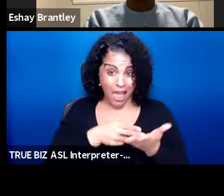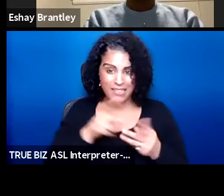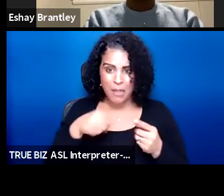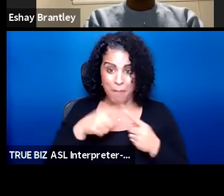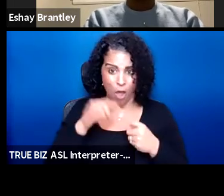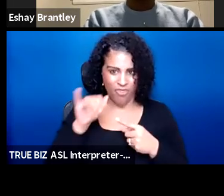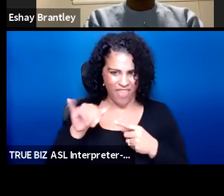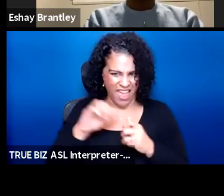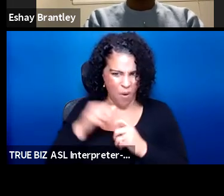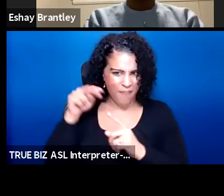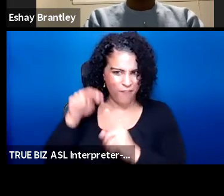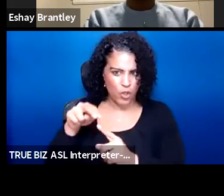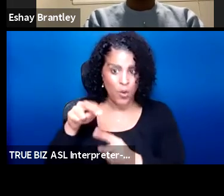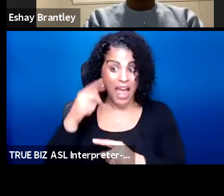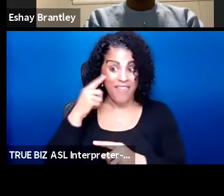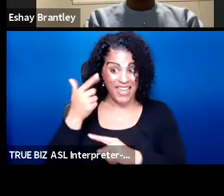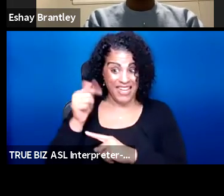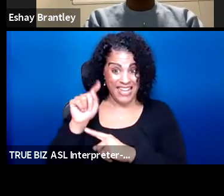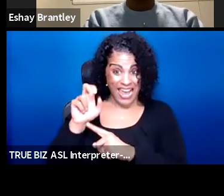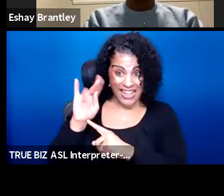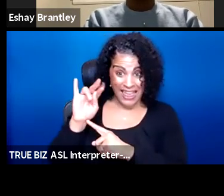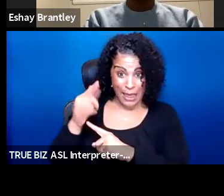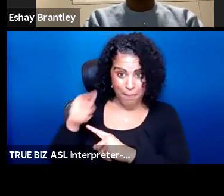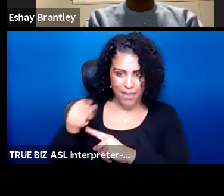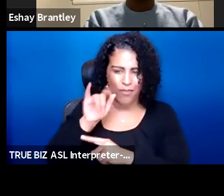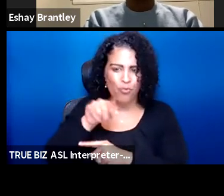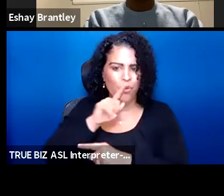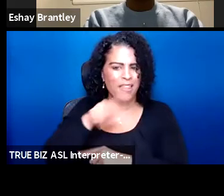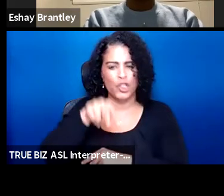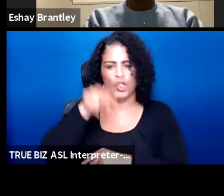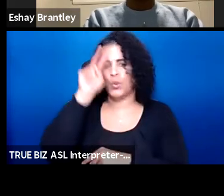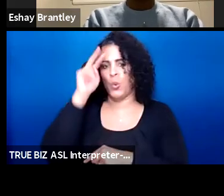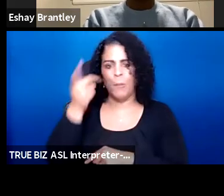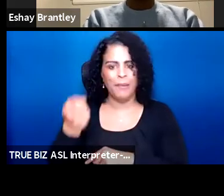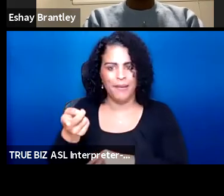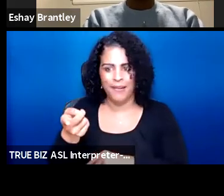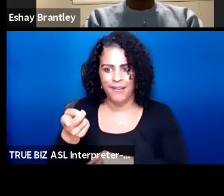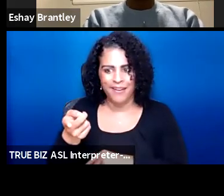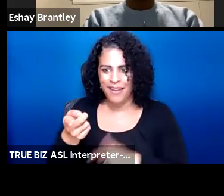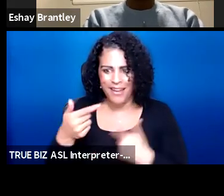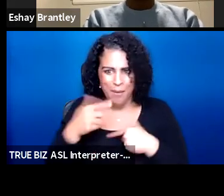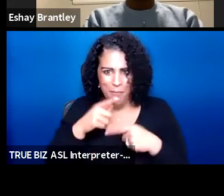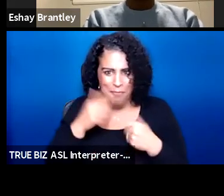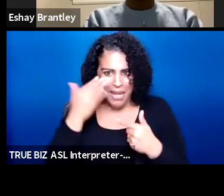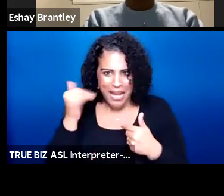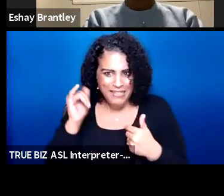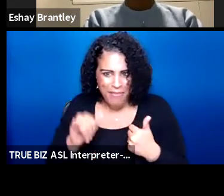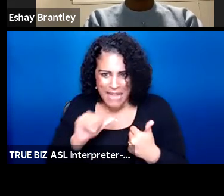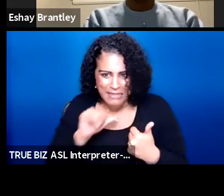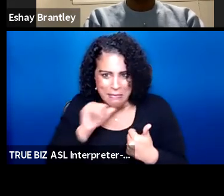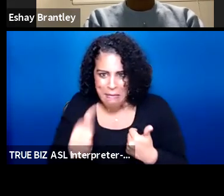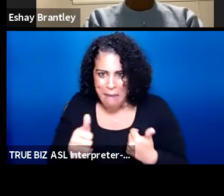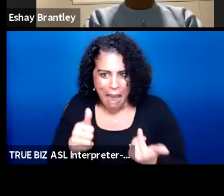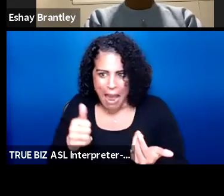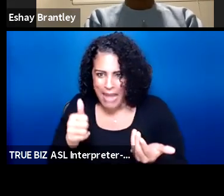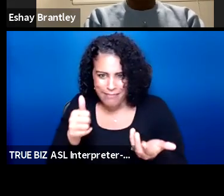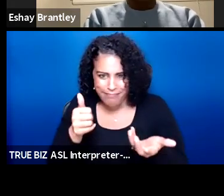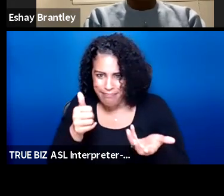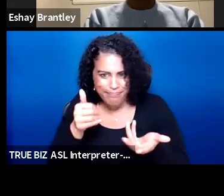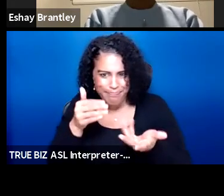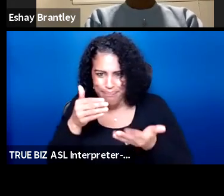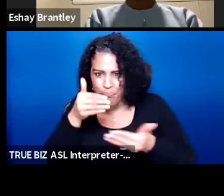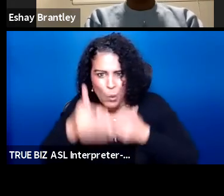view it, I think gatekeeping is frankly stupid, because it has not gotten us anywhere. It hasn't moved us